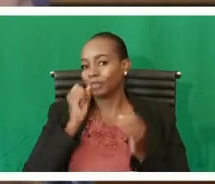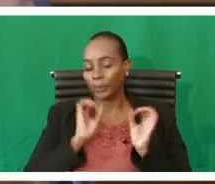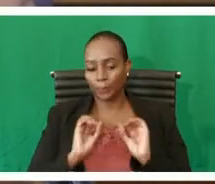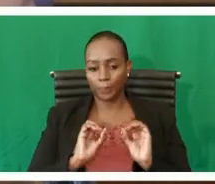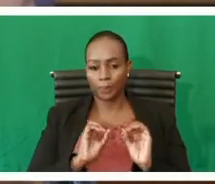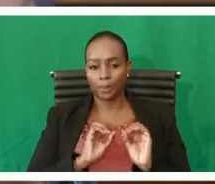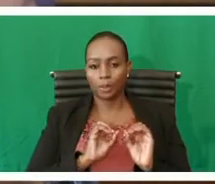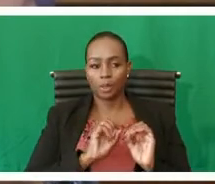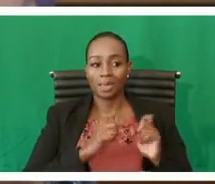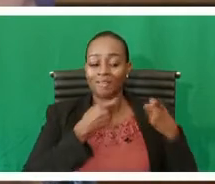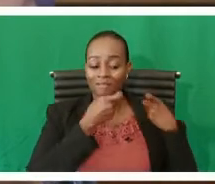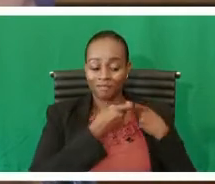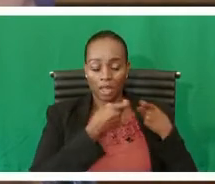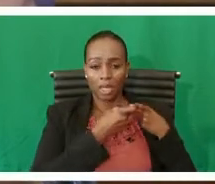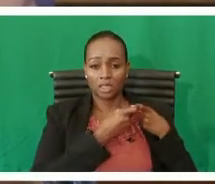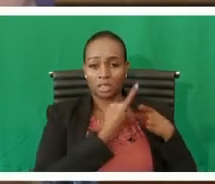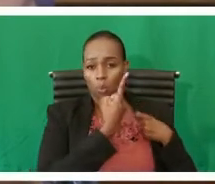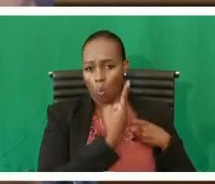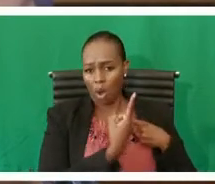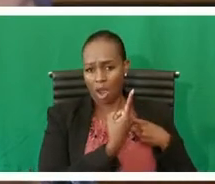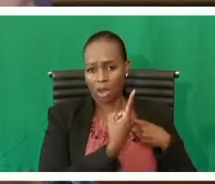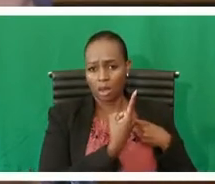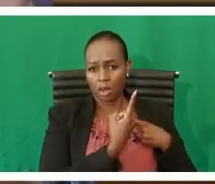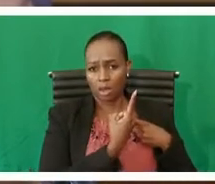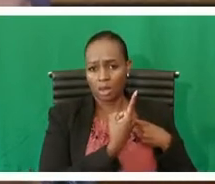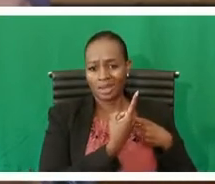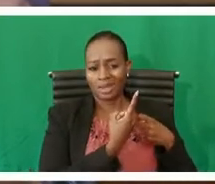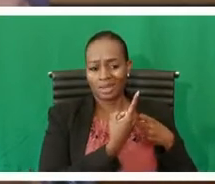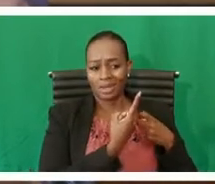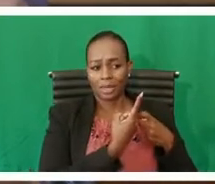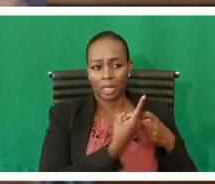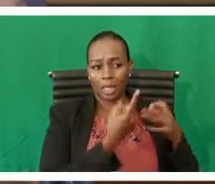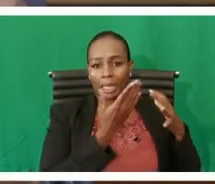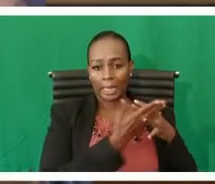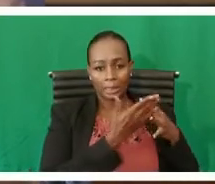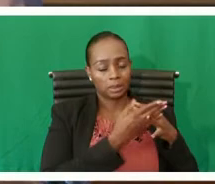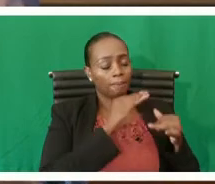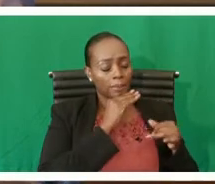of gender-based violence is one too many.